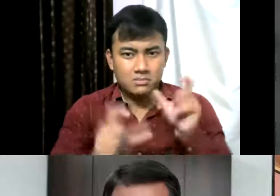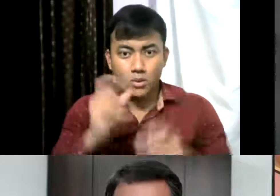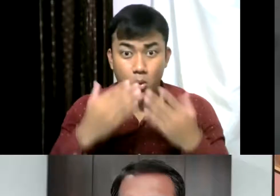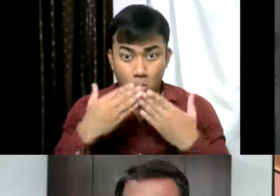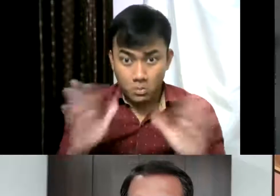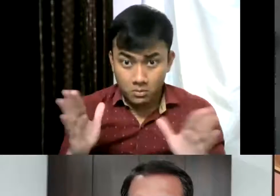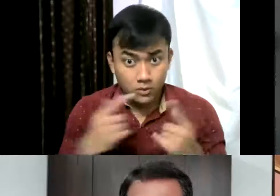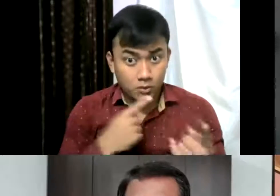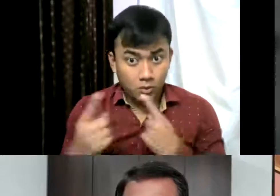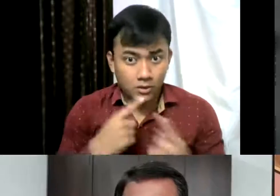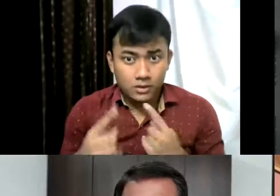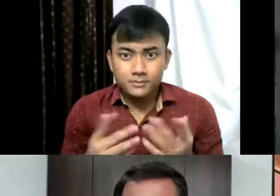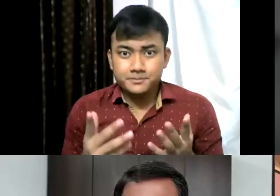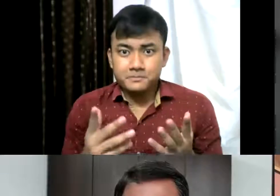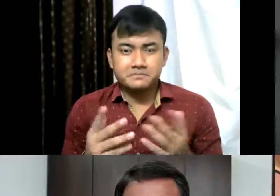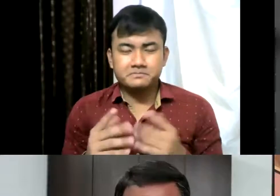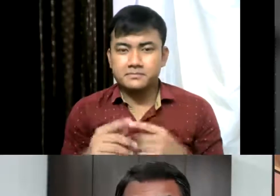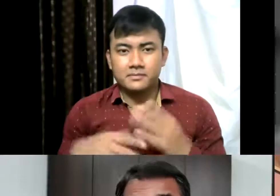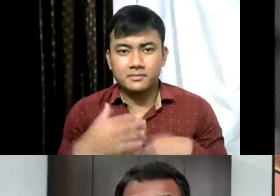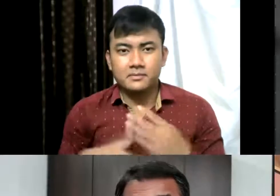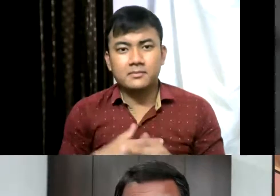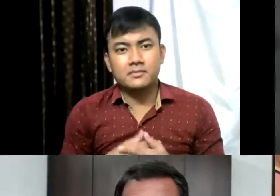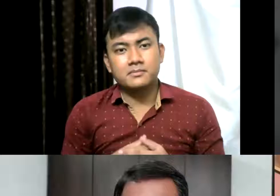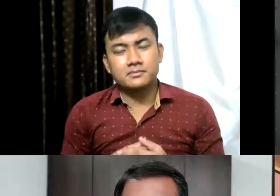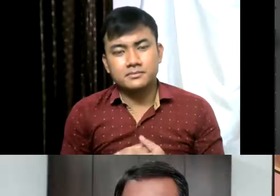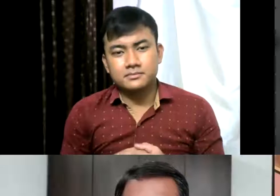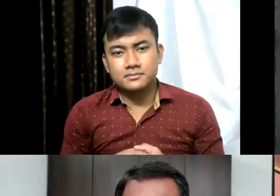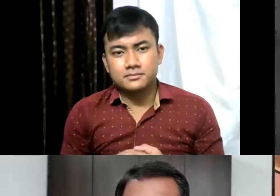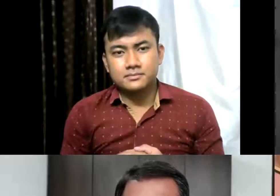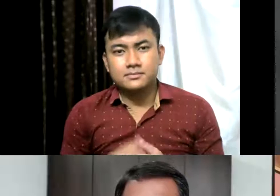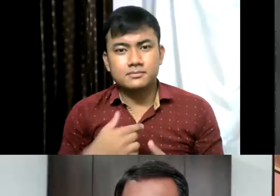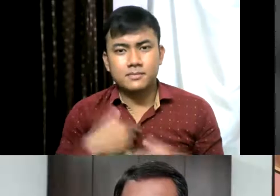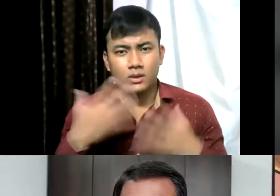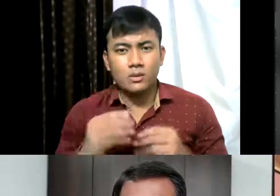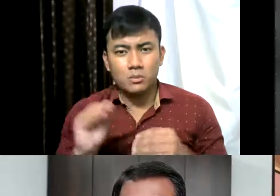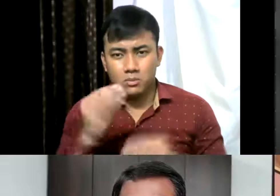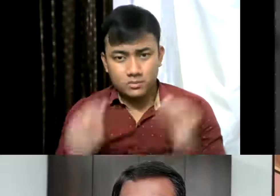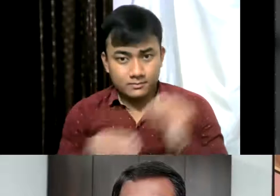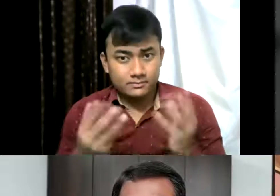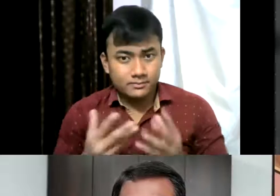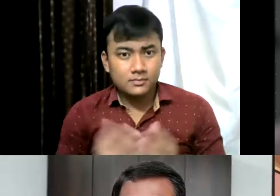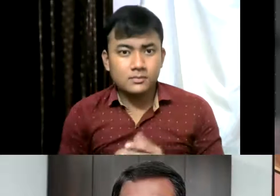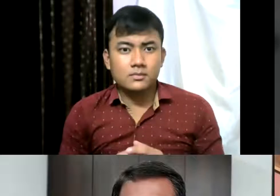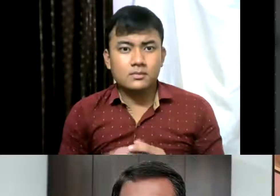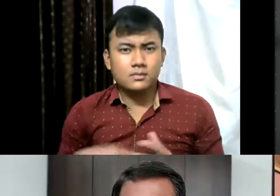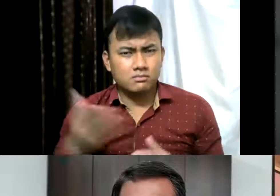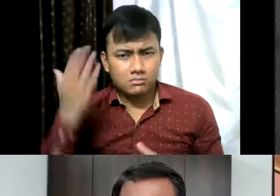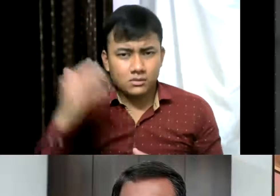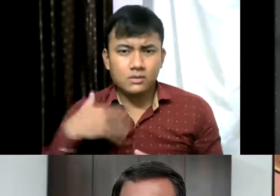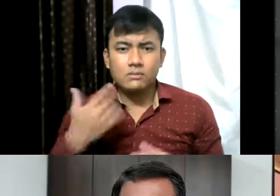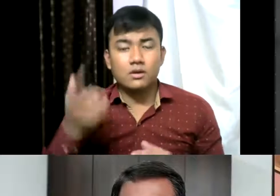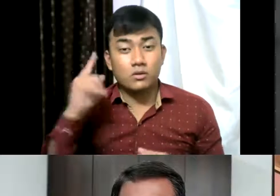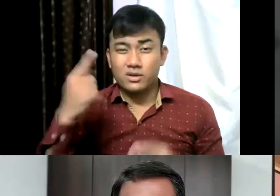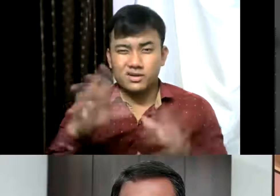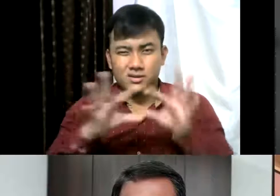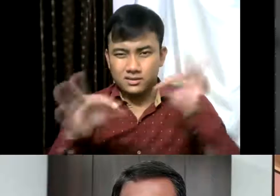spaces. I think it really does shift a lot. I also wanted to when reading upon this, I remember reading an article which